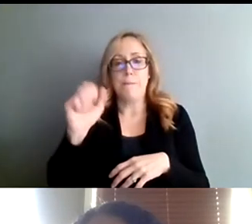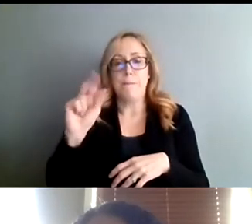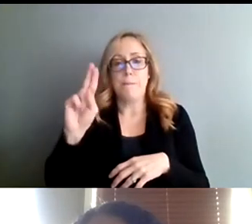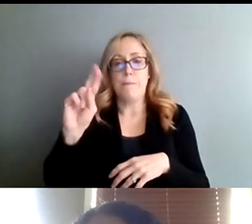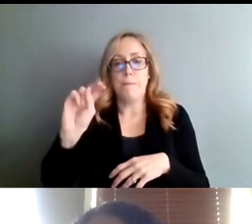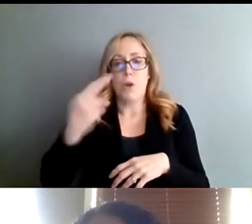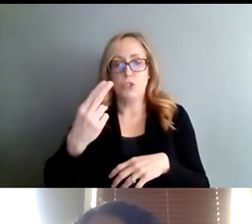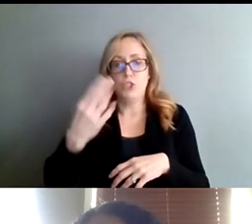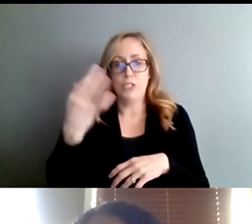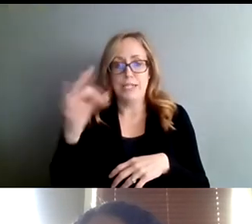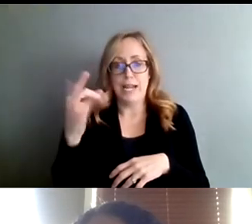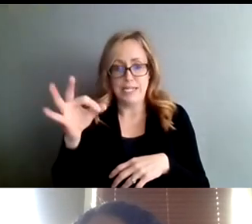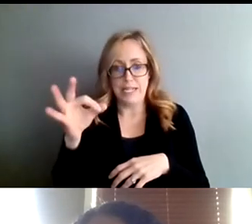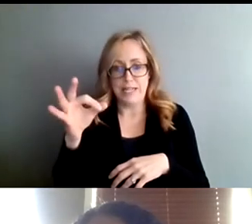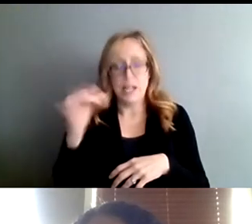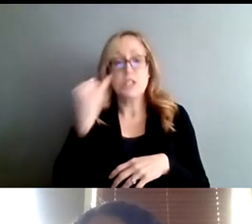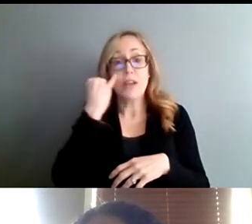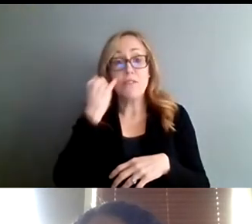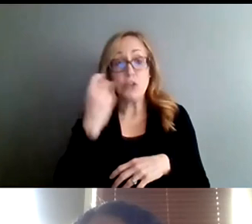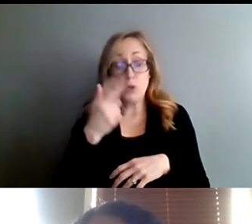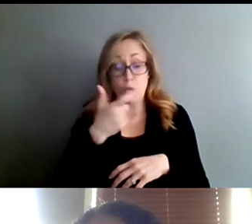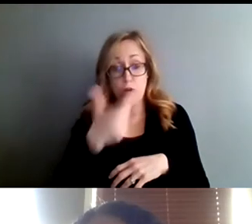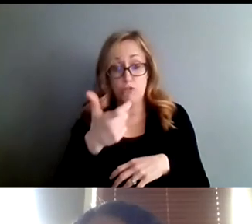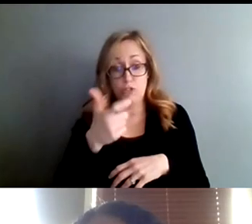you that may be watching this on a recording.